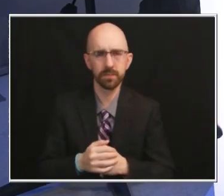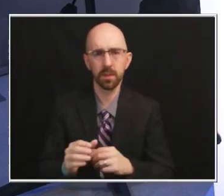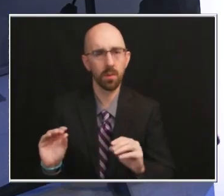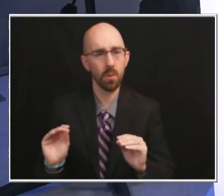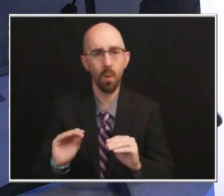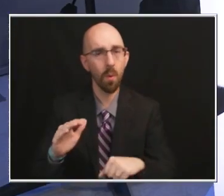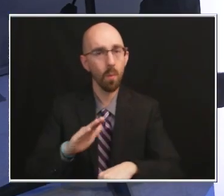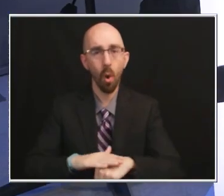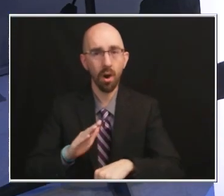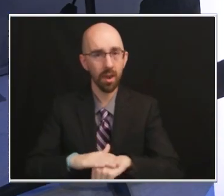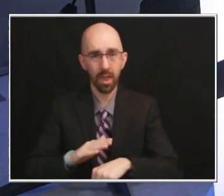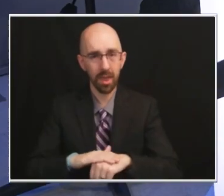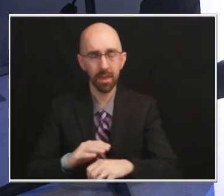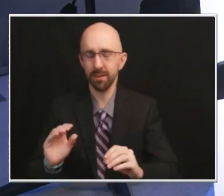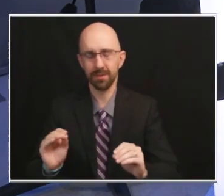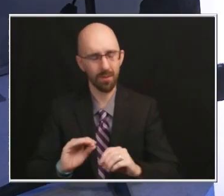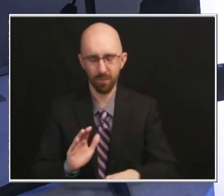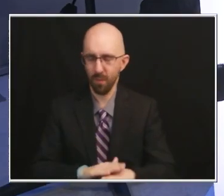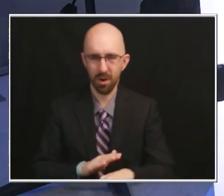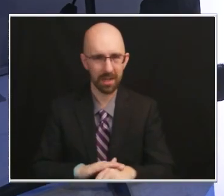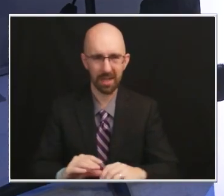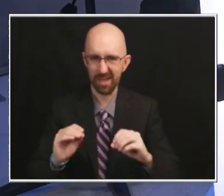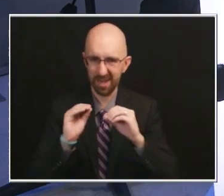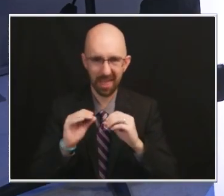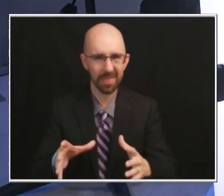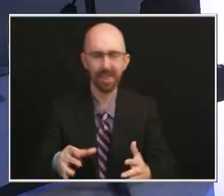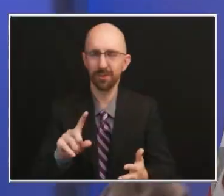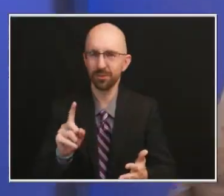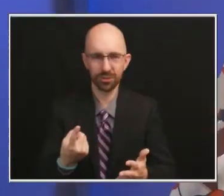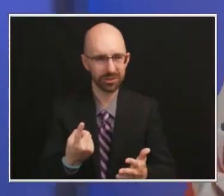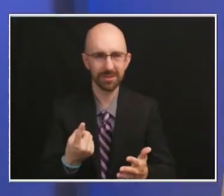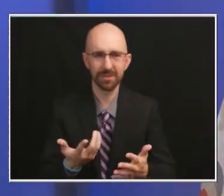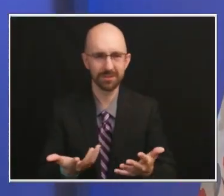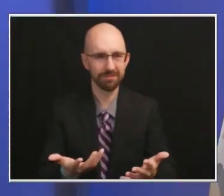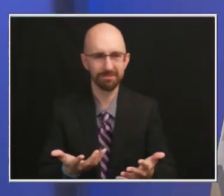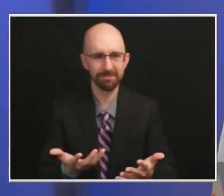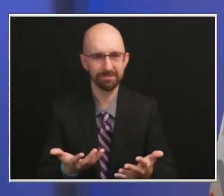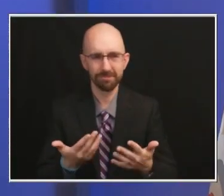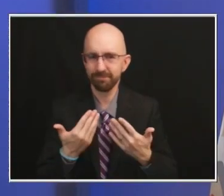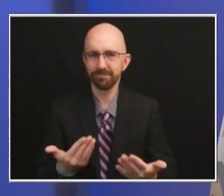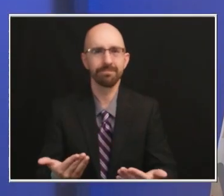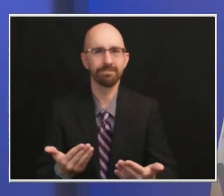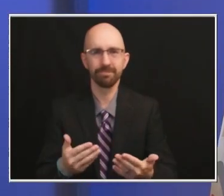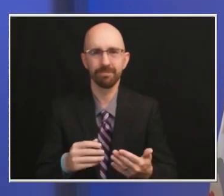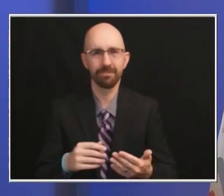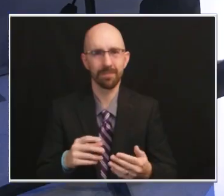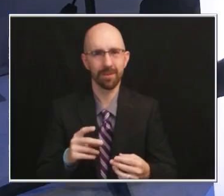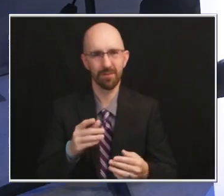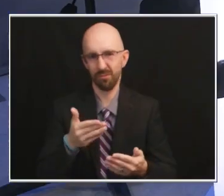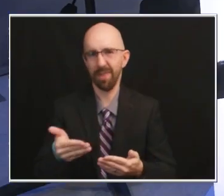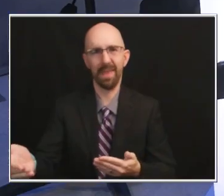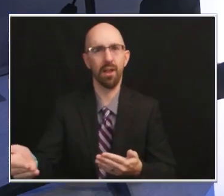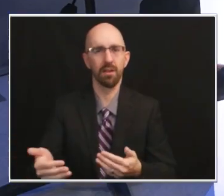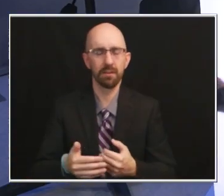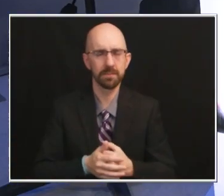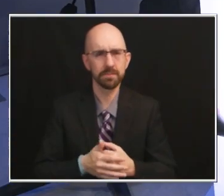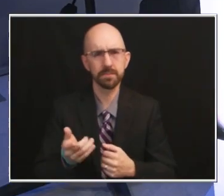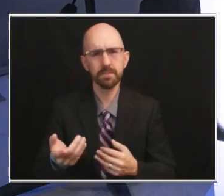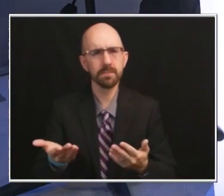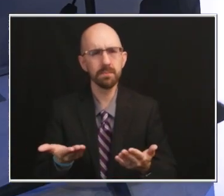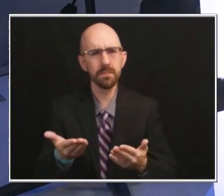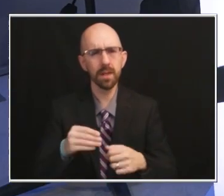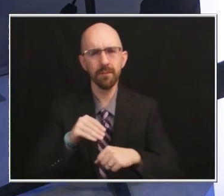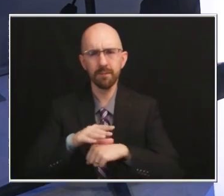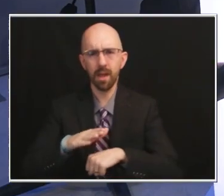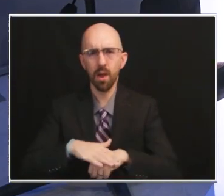to anyone. There was no warning, no nothing. Oh my gosh. It was, yeah, just going to the other side. And so what were the effects on your pelvic